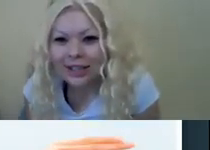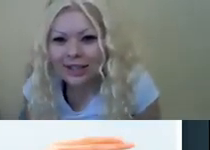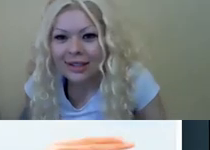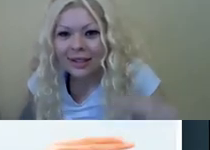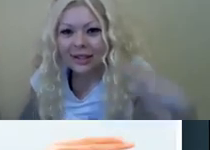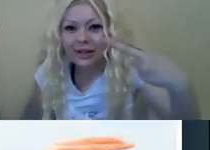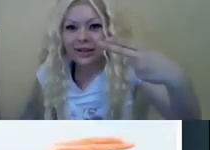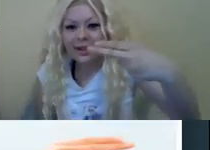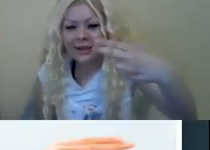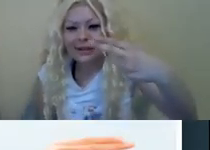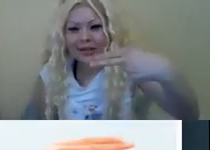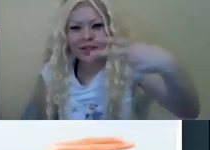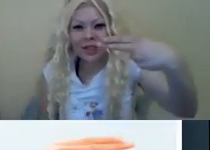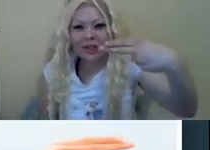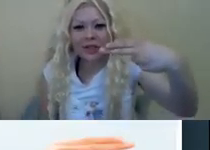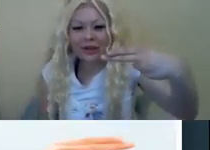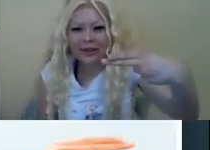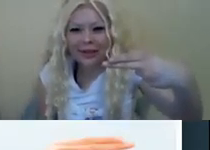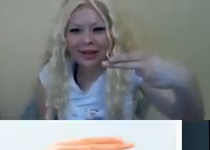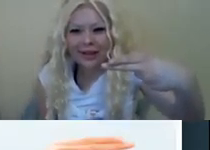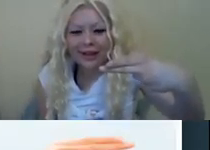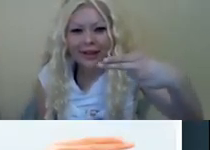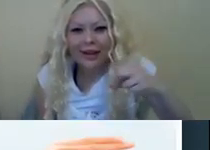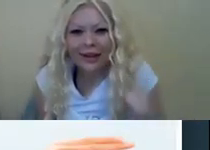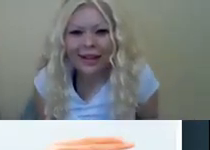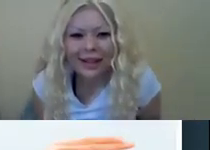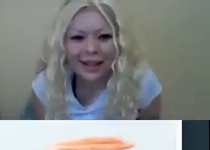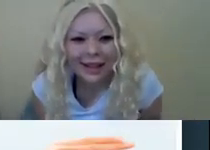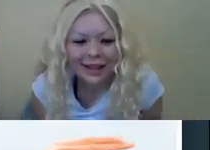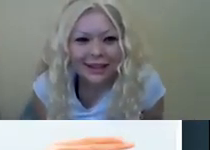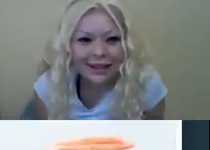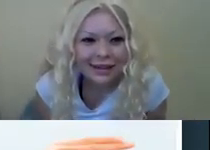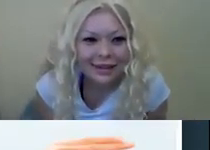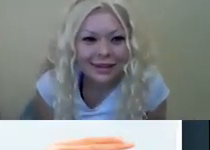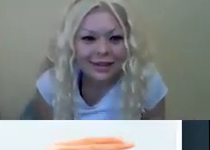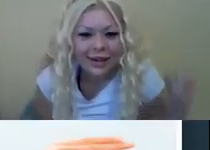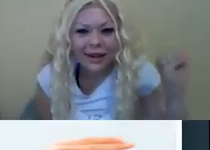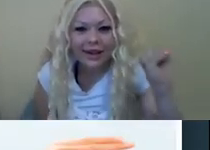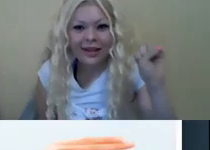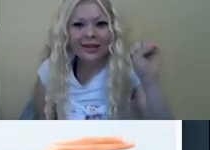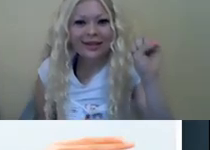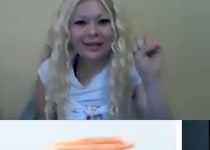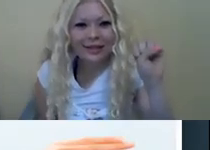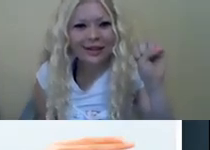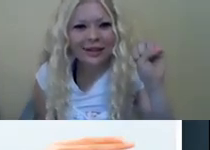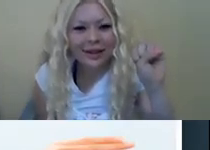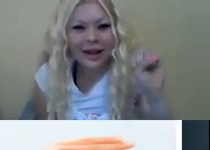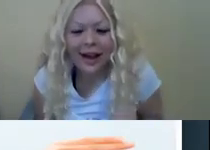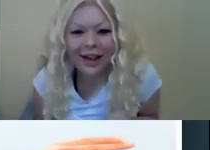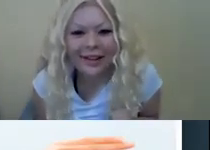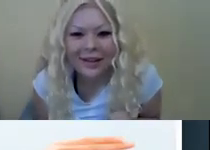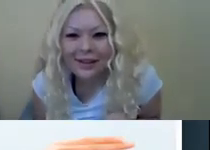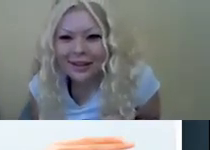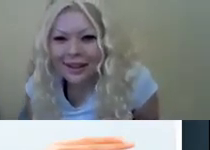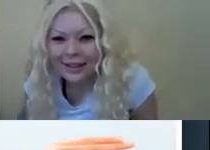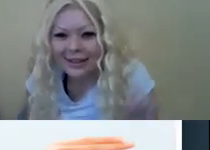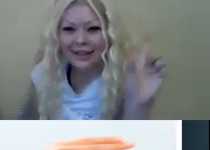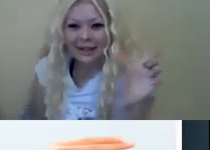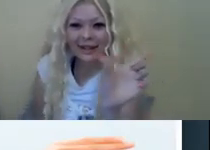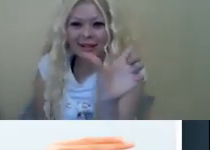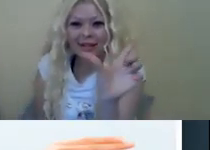H is 2, E, N,